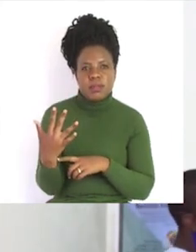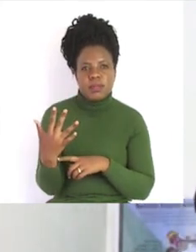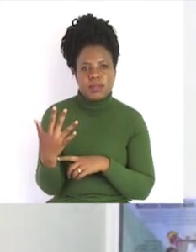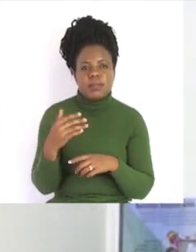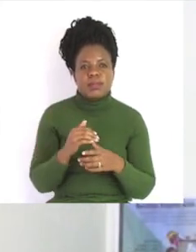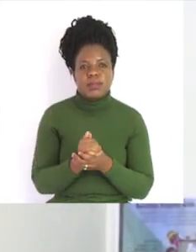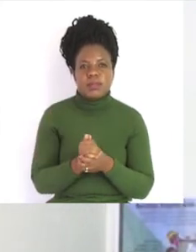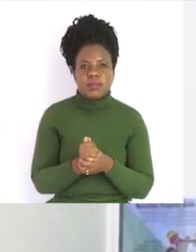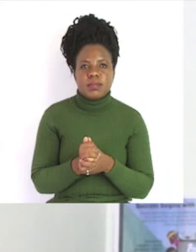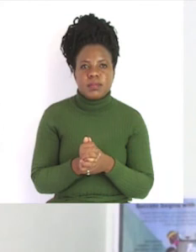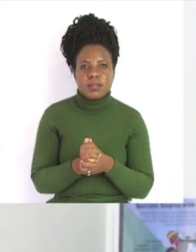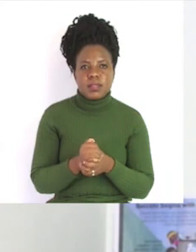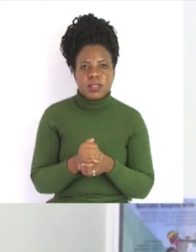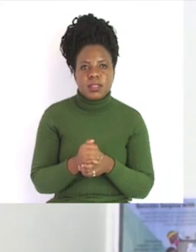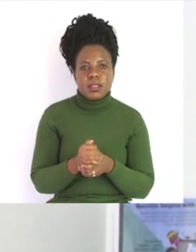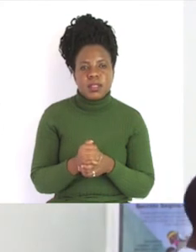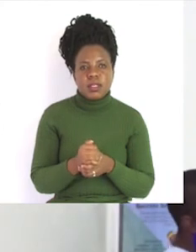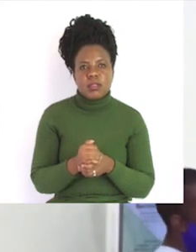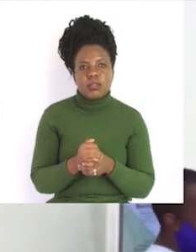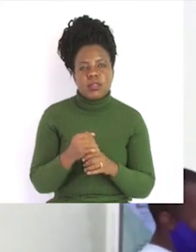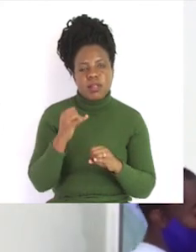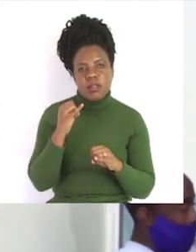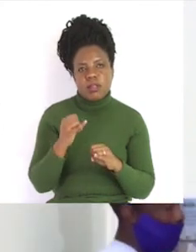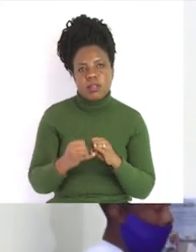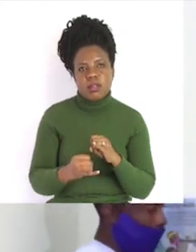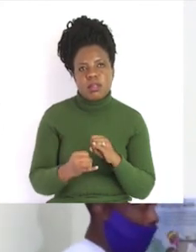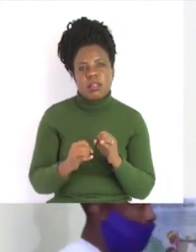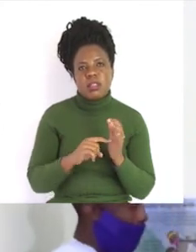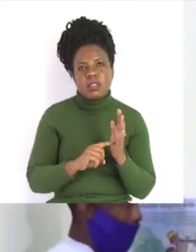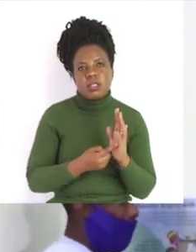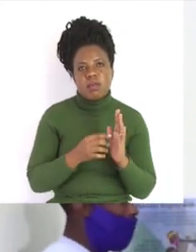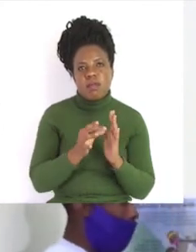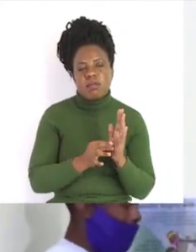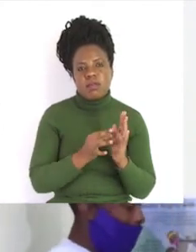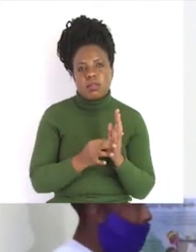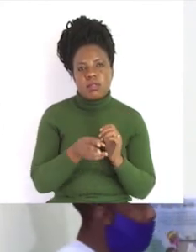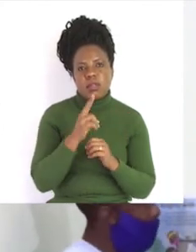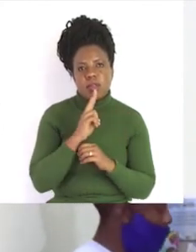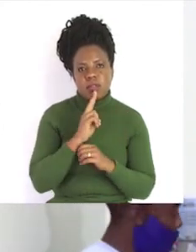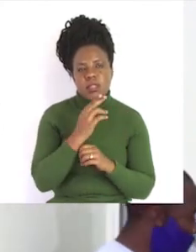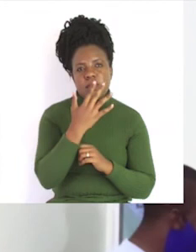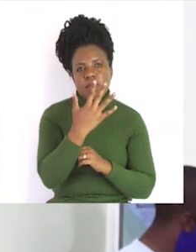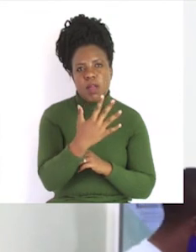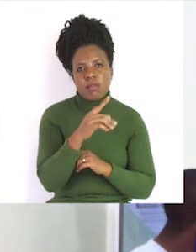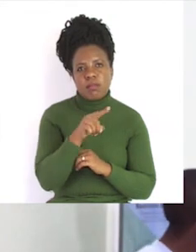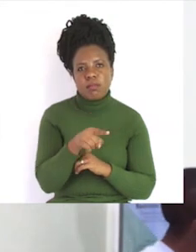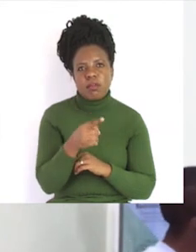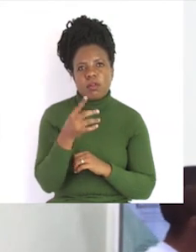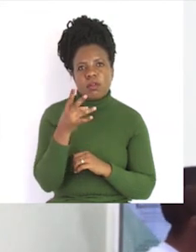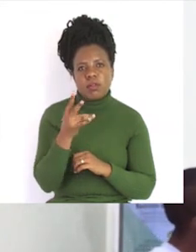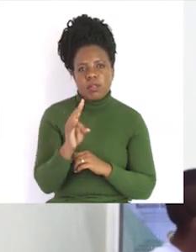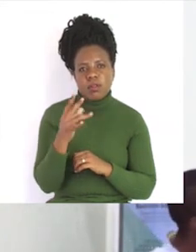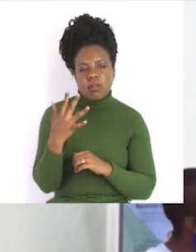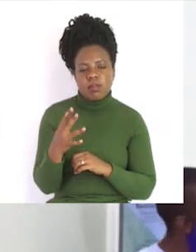0.75, which is shown to you there. Okay? So I trust I made things easier